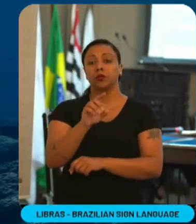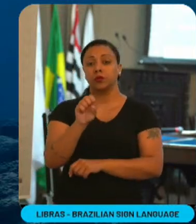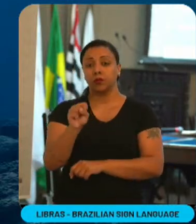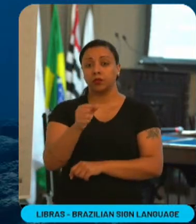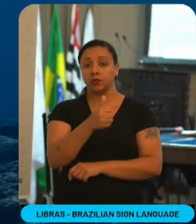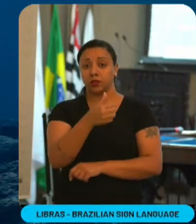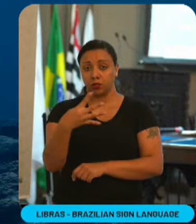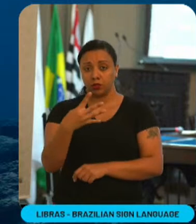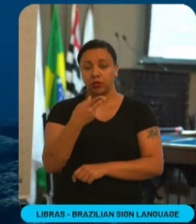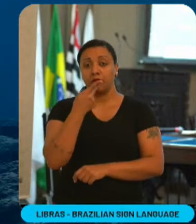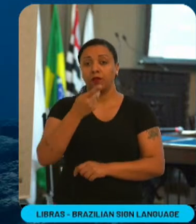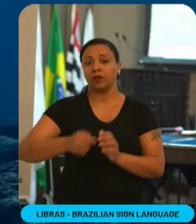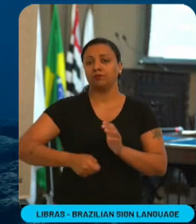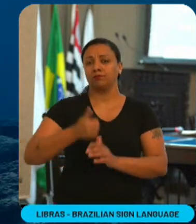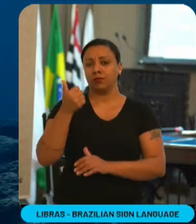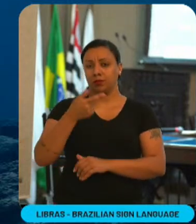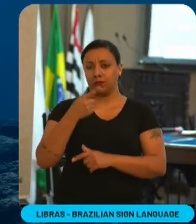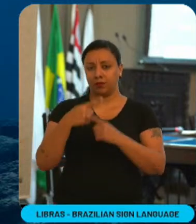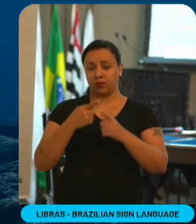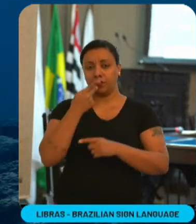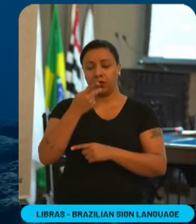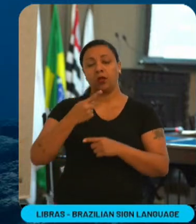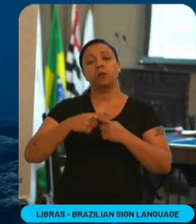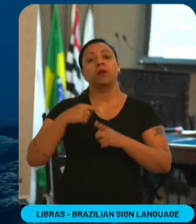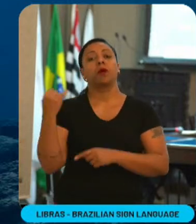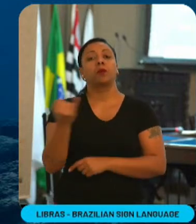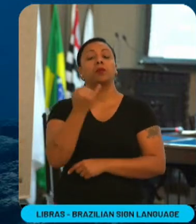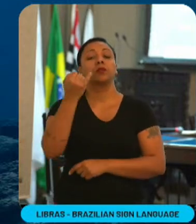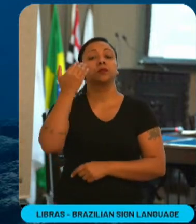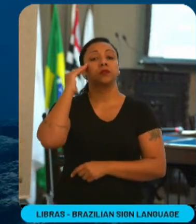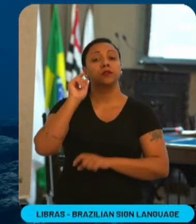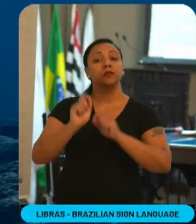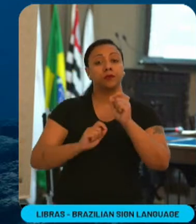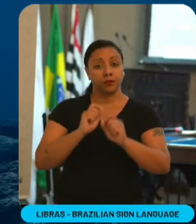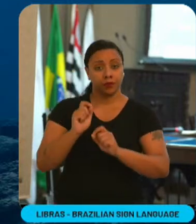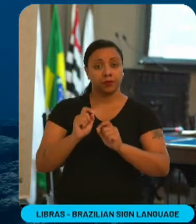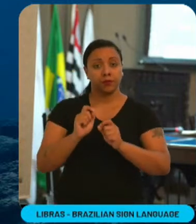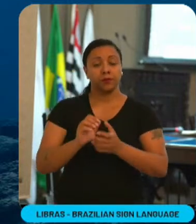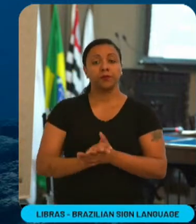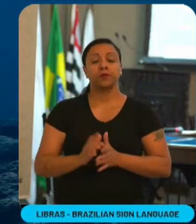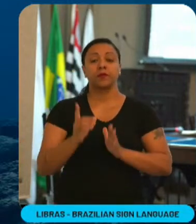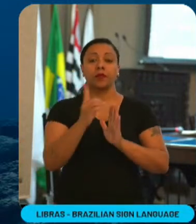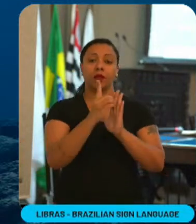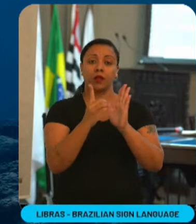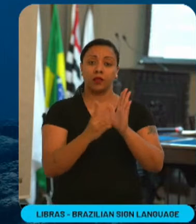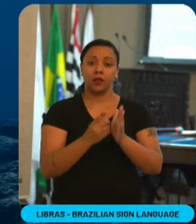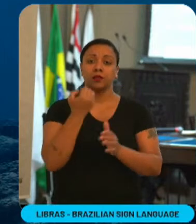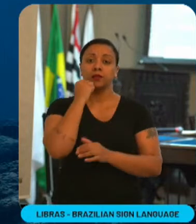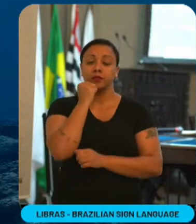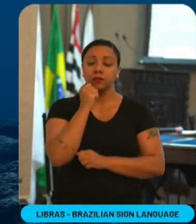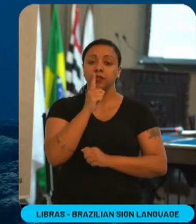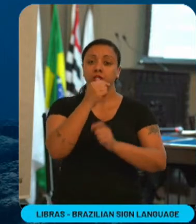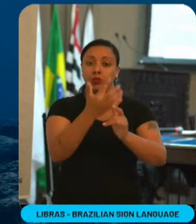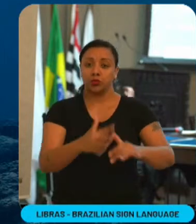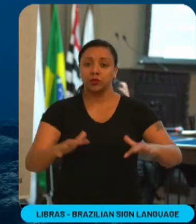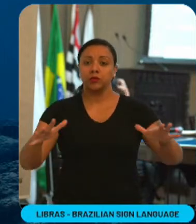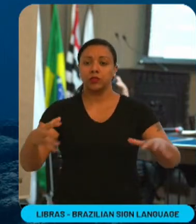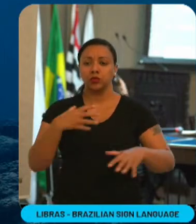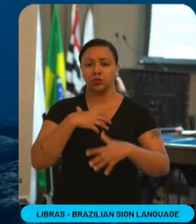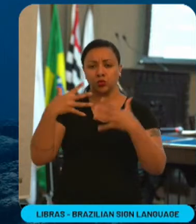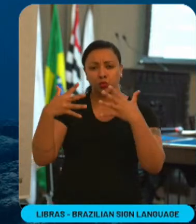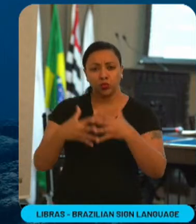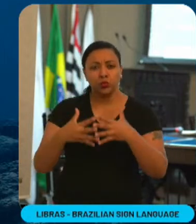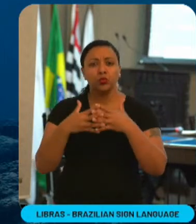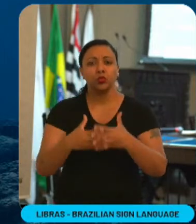exclusively, there's an exclusive focus on the SDG 14. So, but it's important to understand